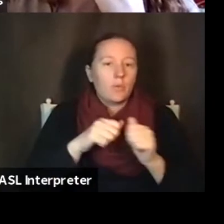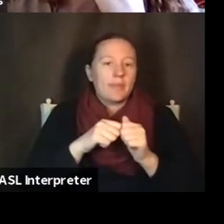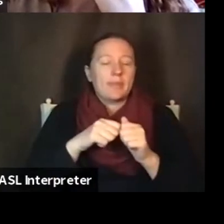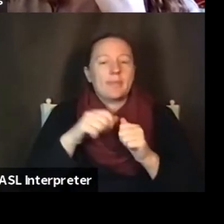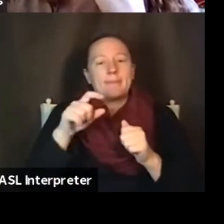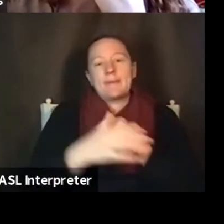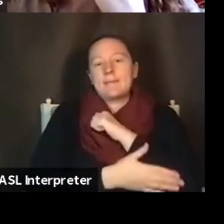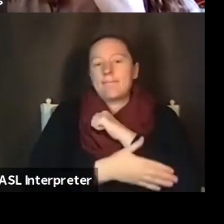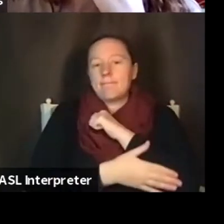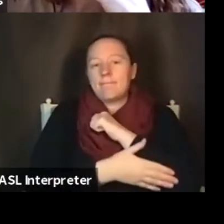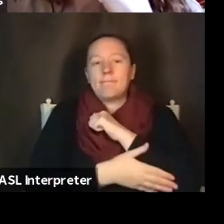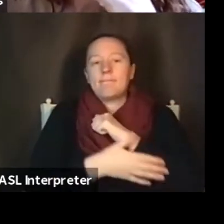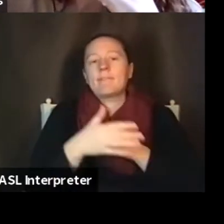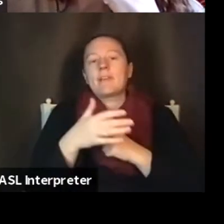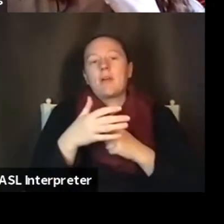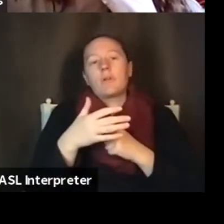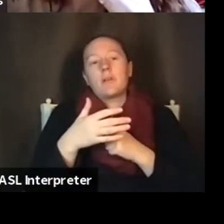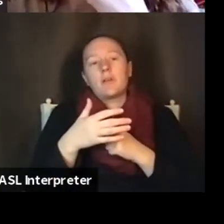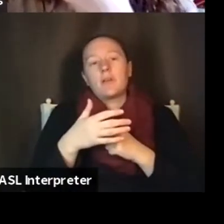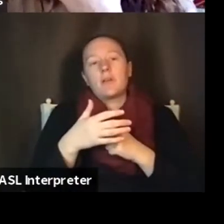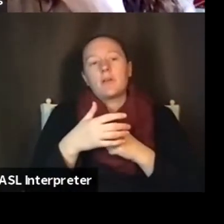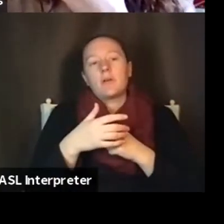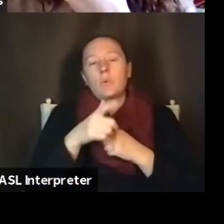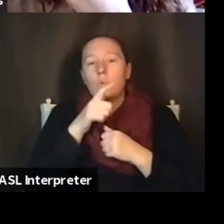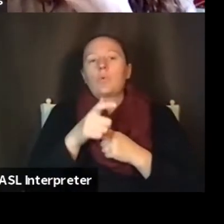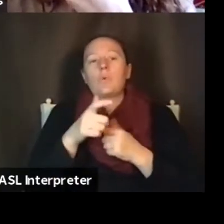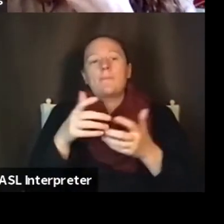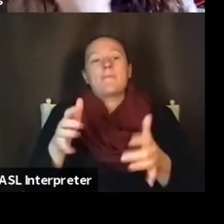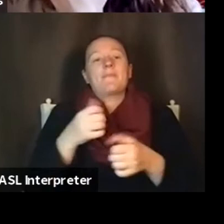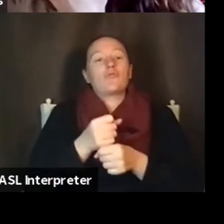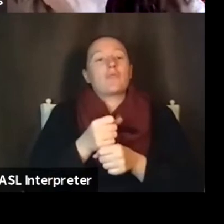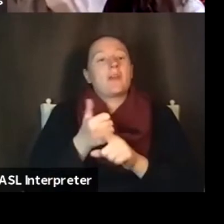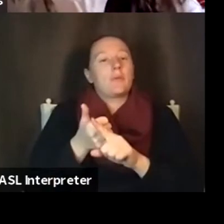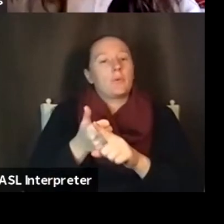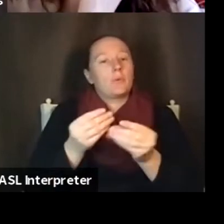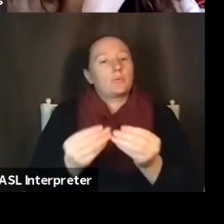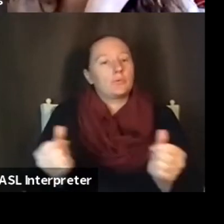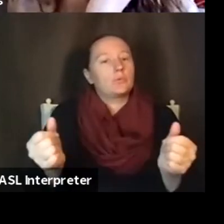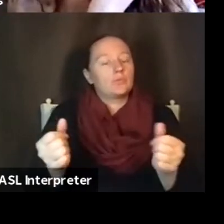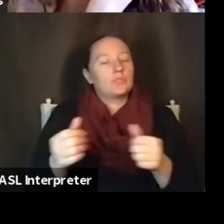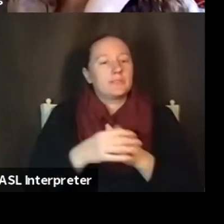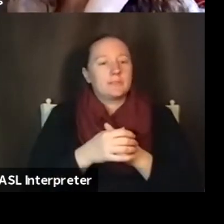the counties who have really created some of their own solutions,